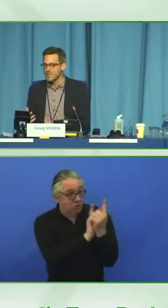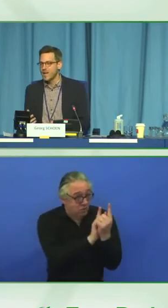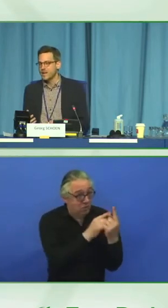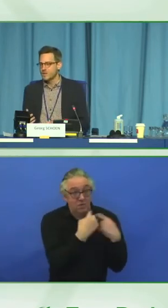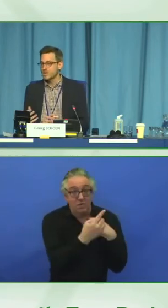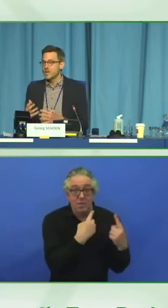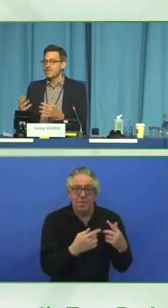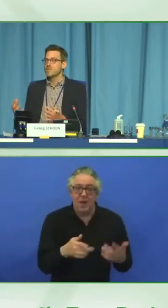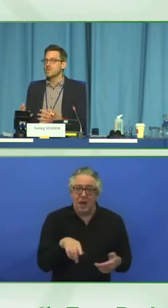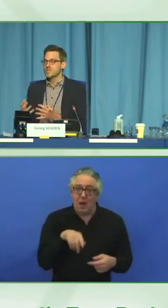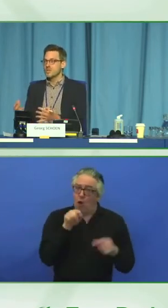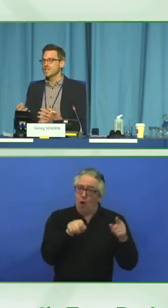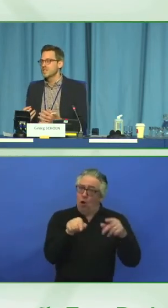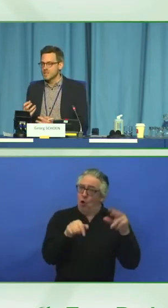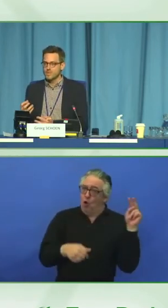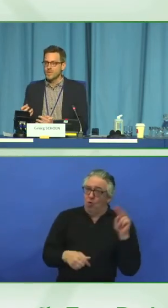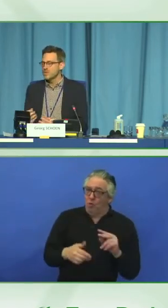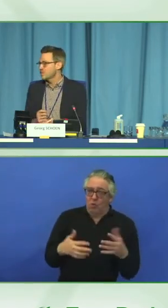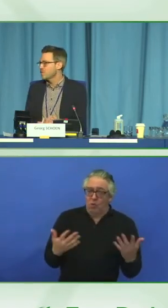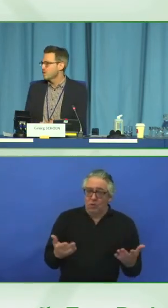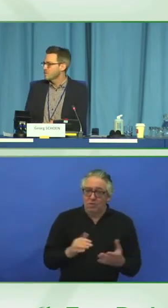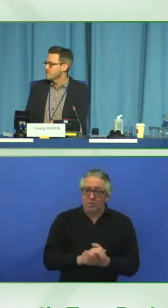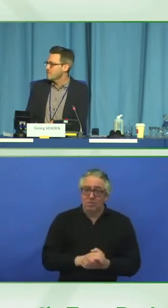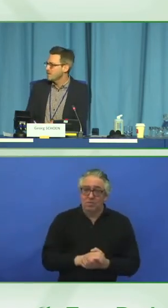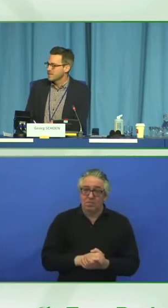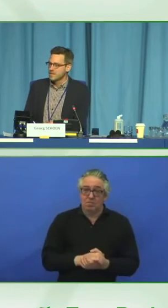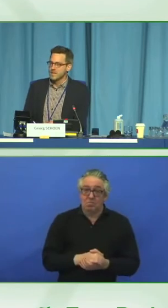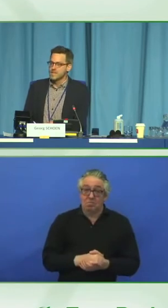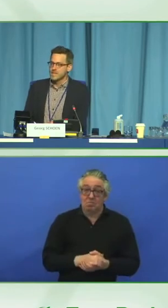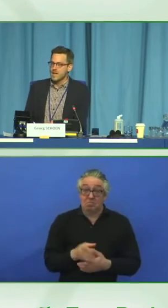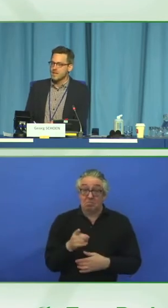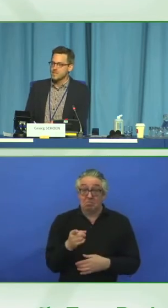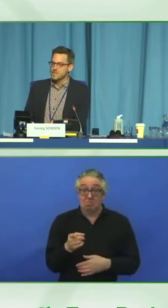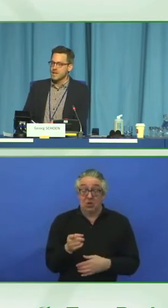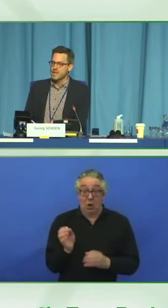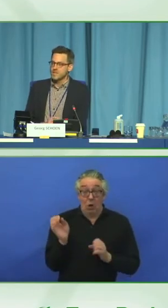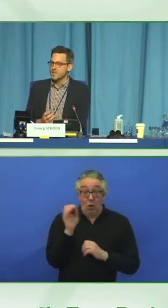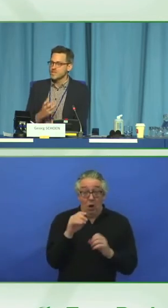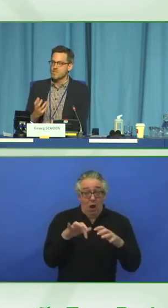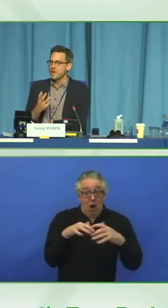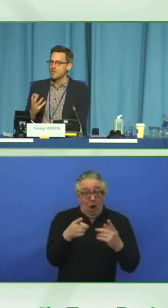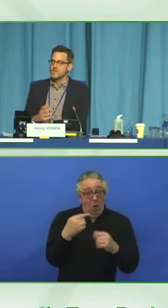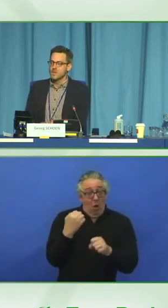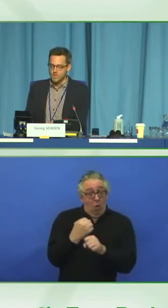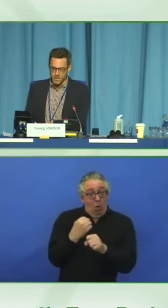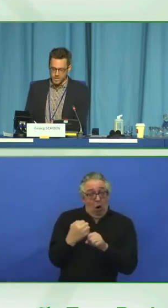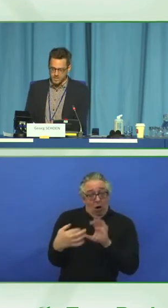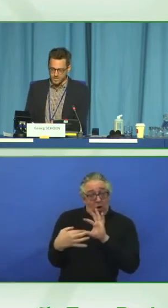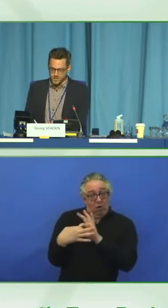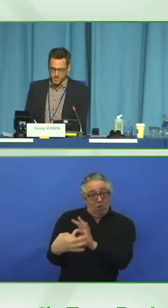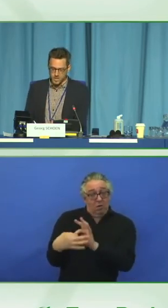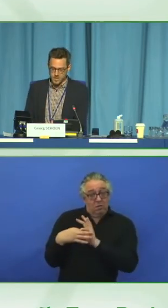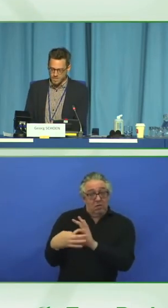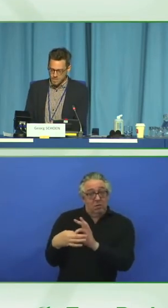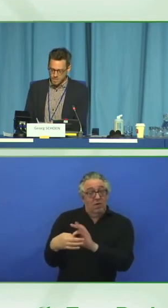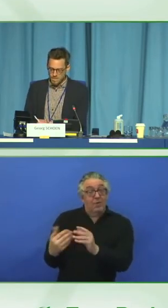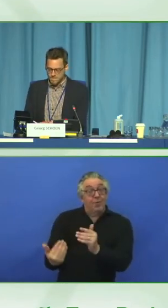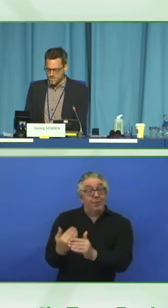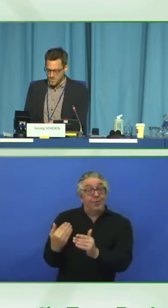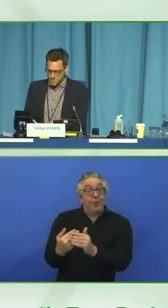Does it require, or do you have a more structured approach to work with impact startups? And what's the power of collaboration for you